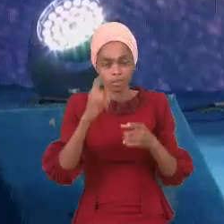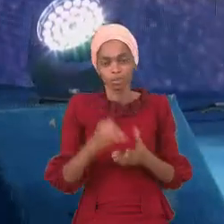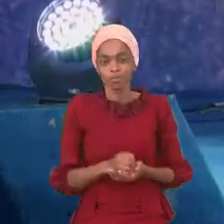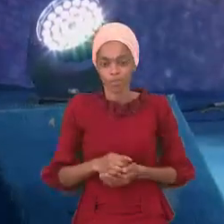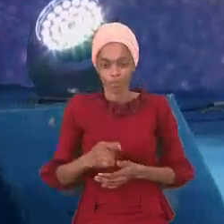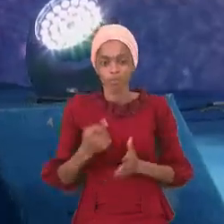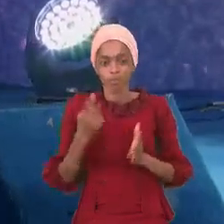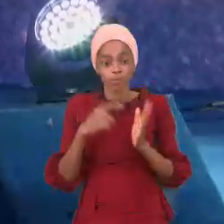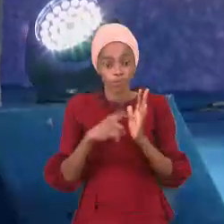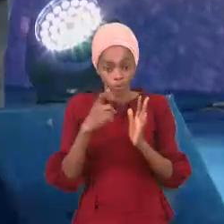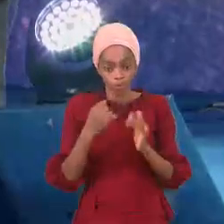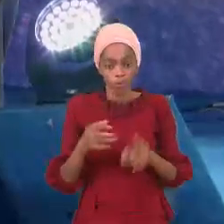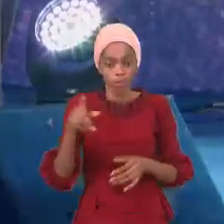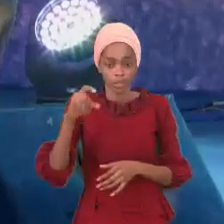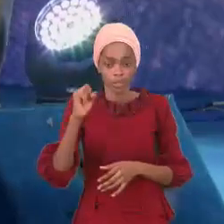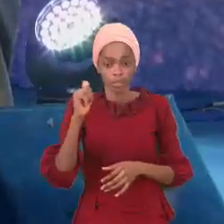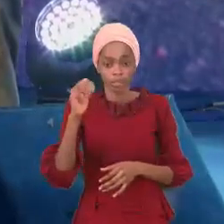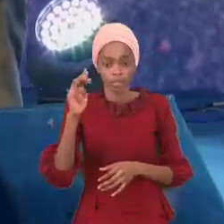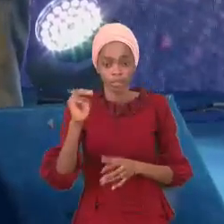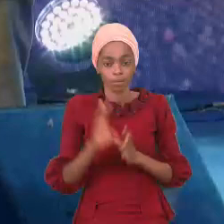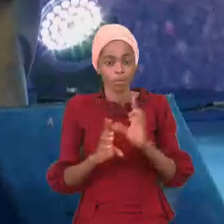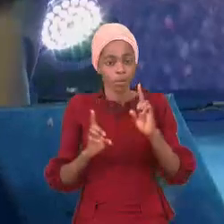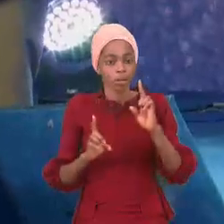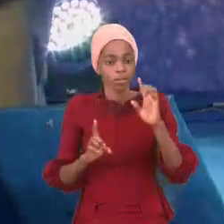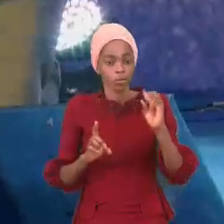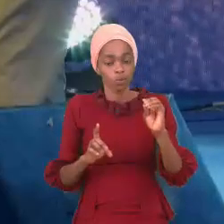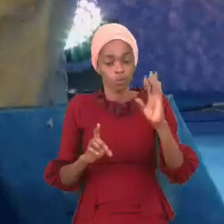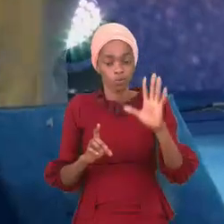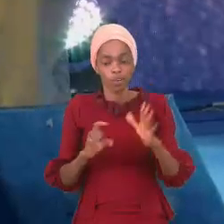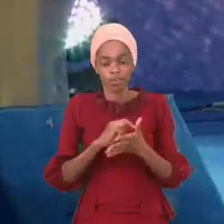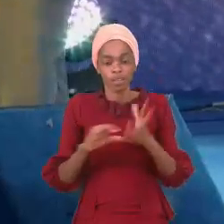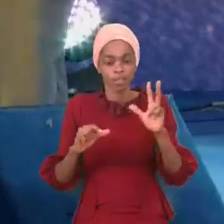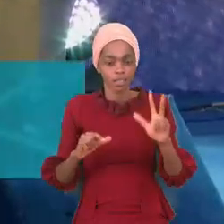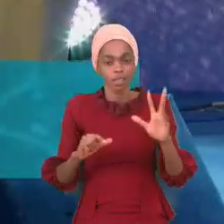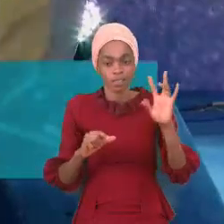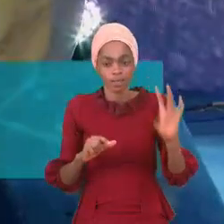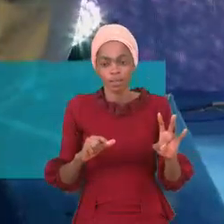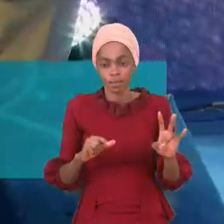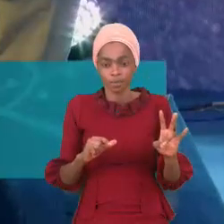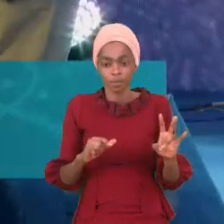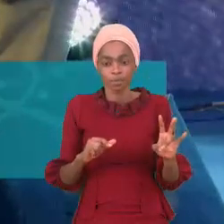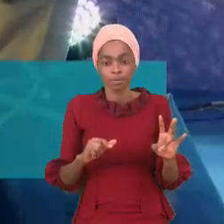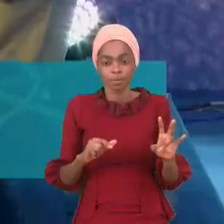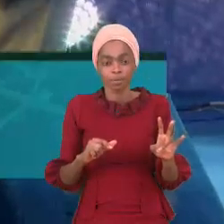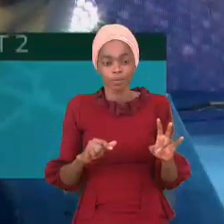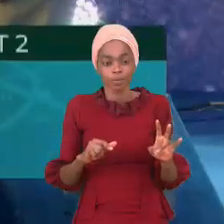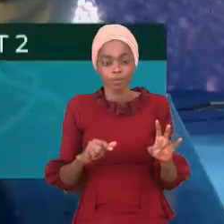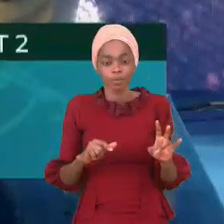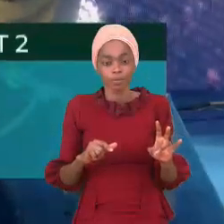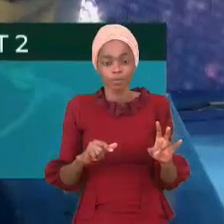this. In Psalm 105, I'm reading from verse 37. Psalm 105,